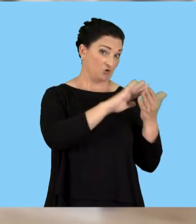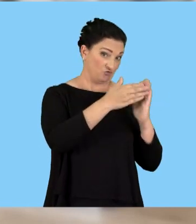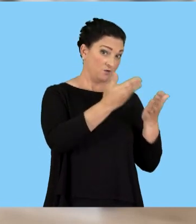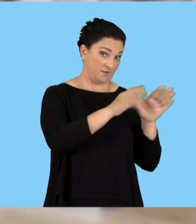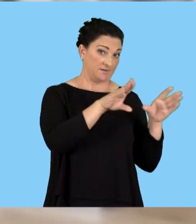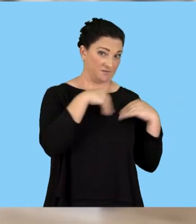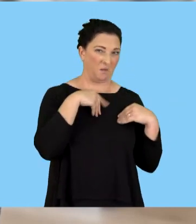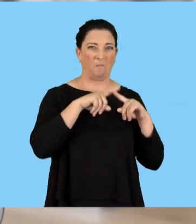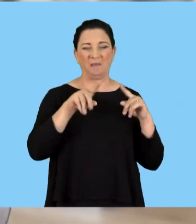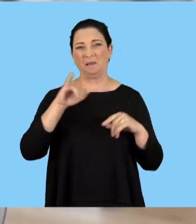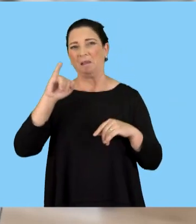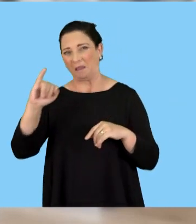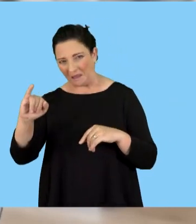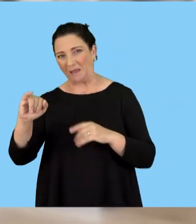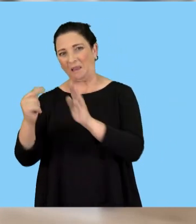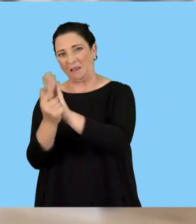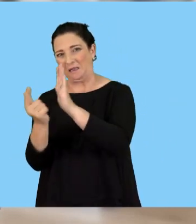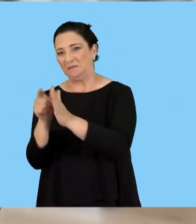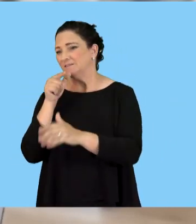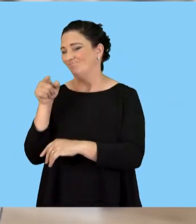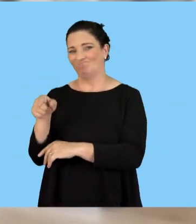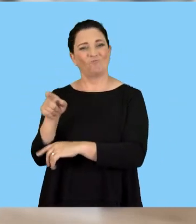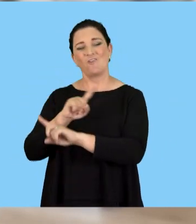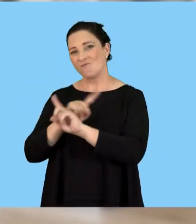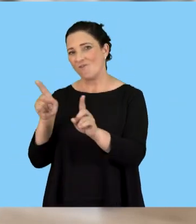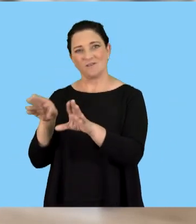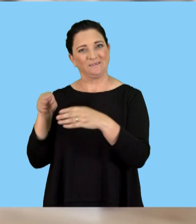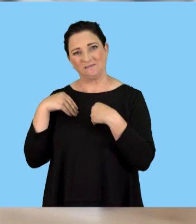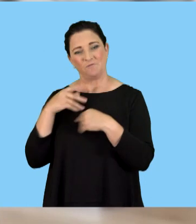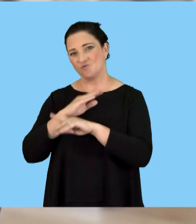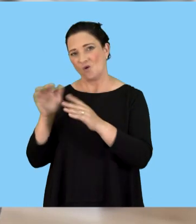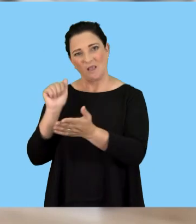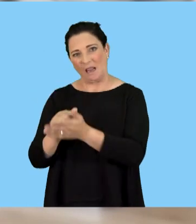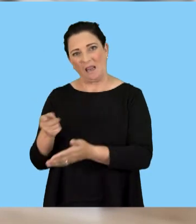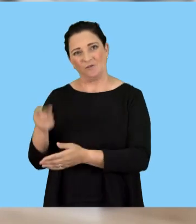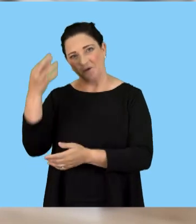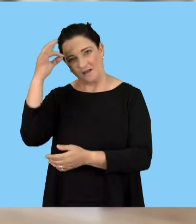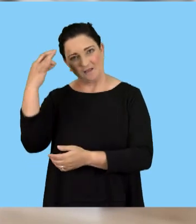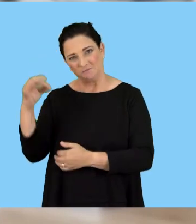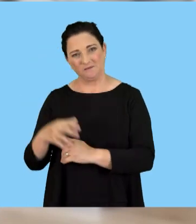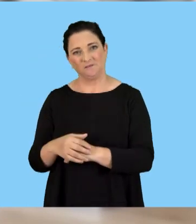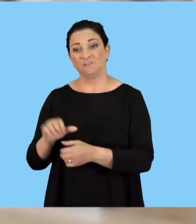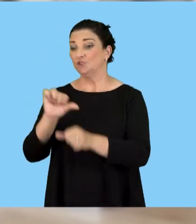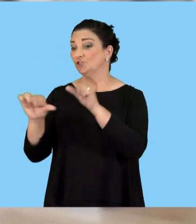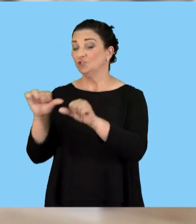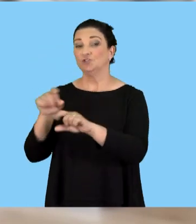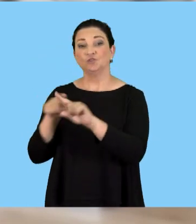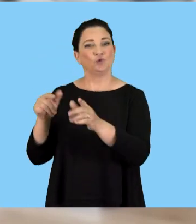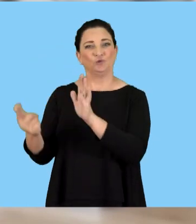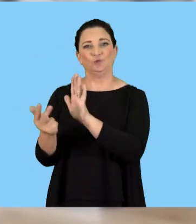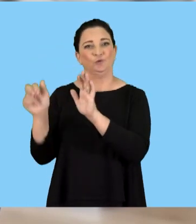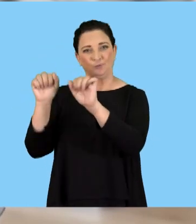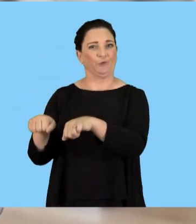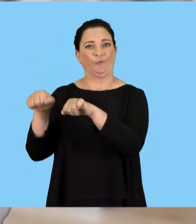and the society. But illegal, it means this is not acceptable, this is not allowed by the government, and the society